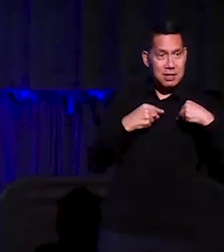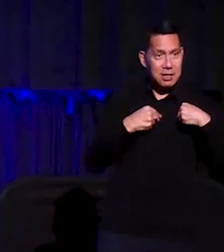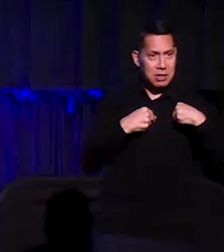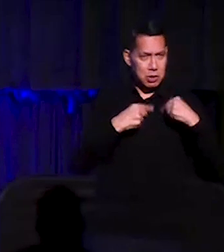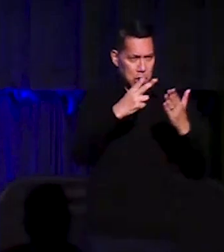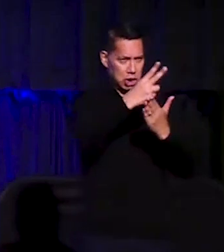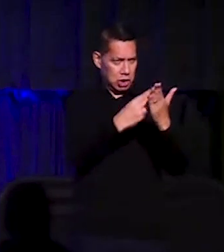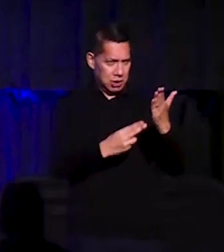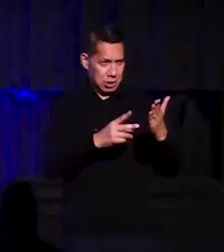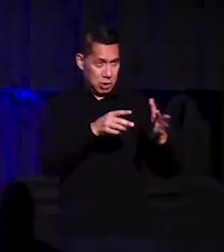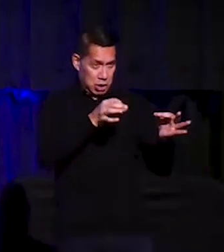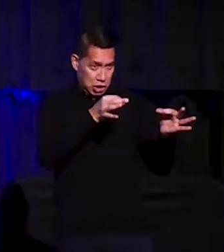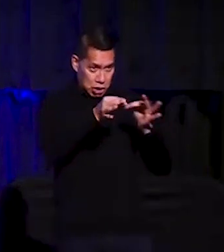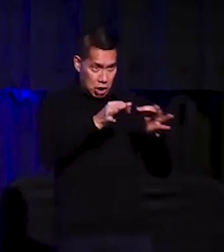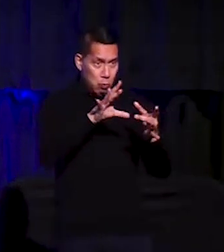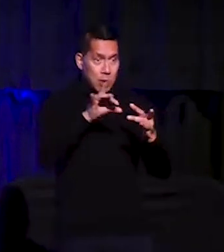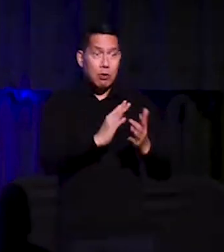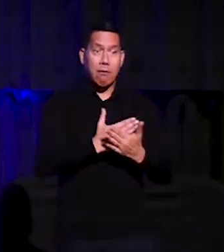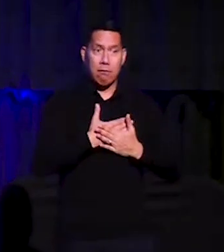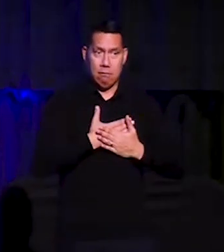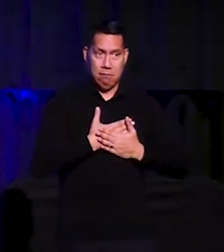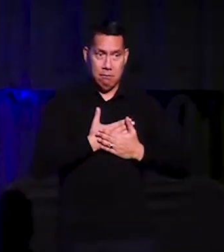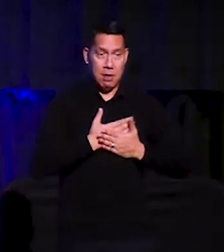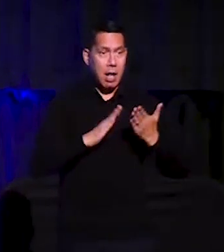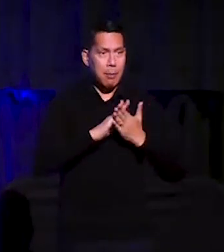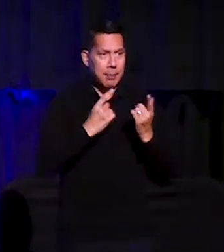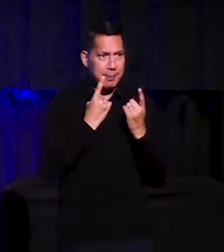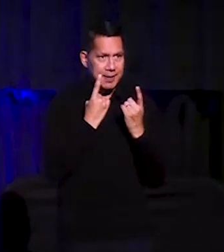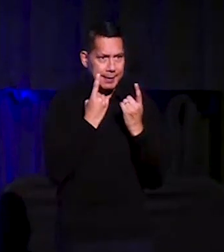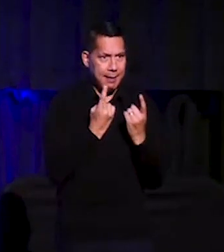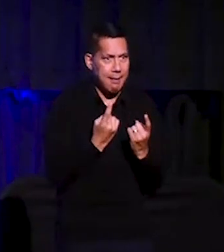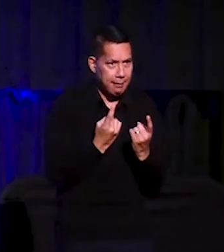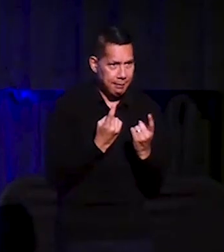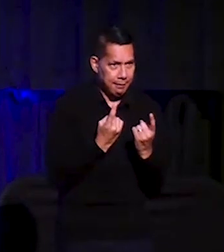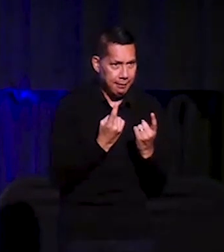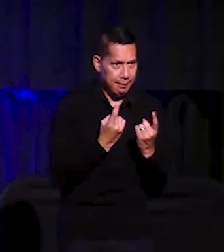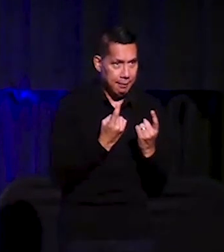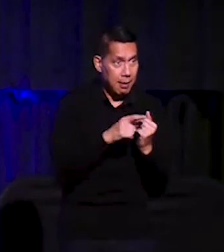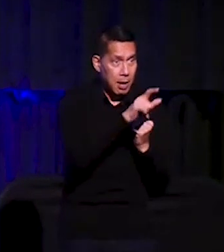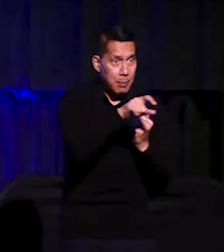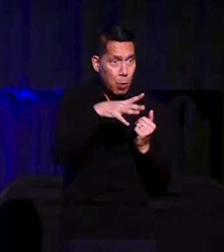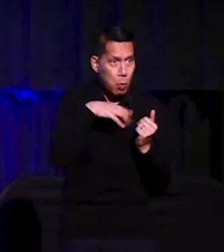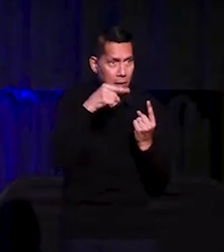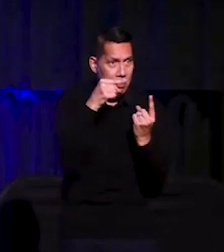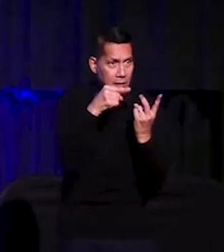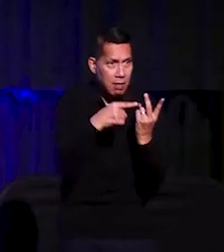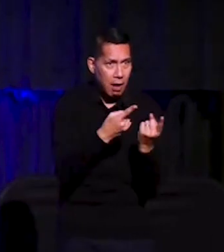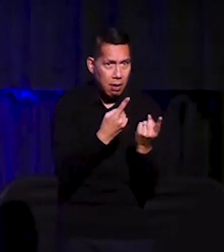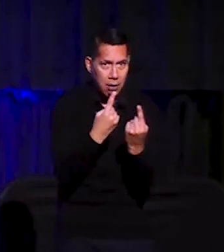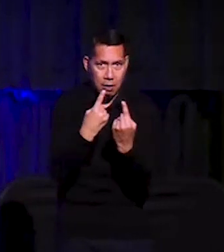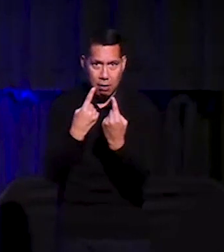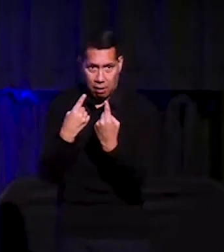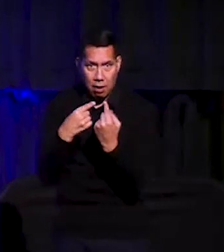love, as in care, as in giving people the attention that they want, listen to them, as in a